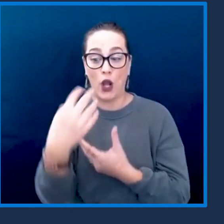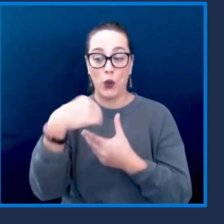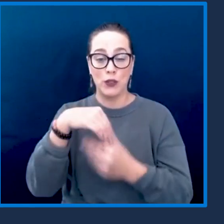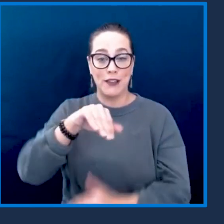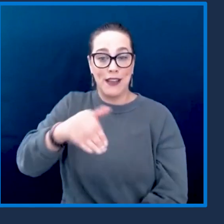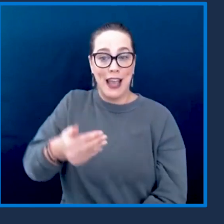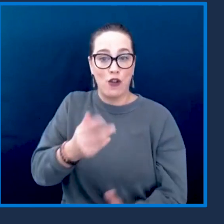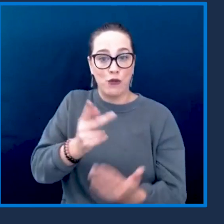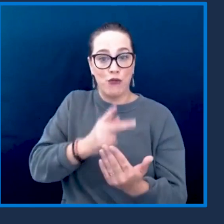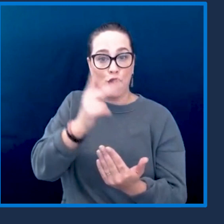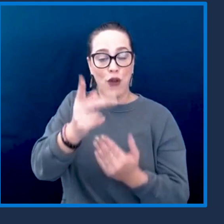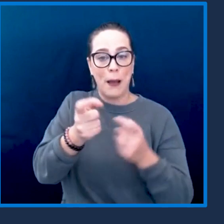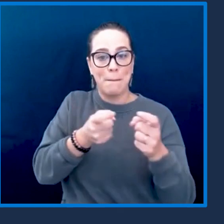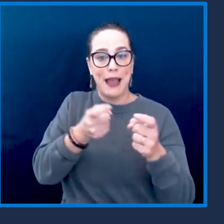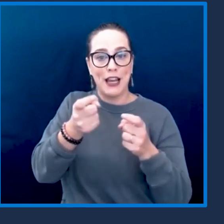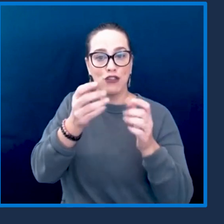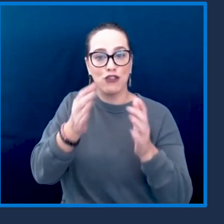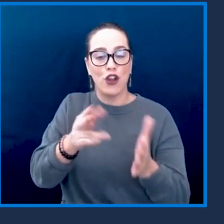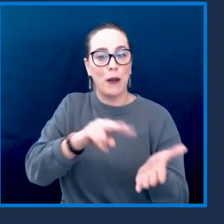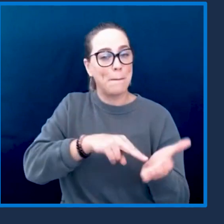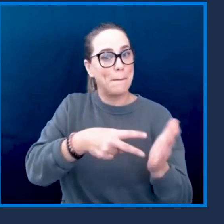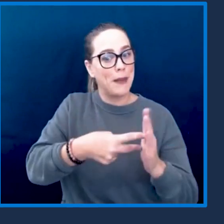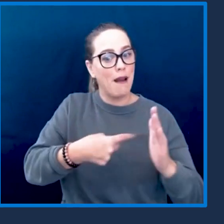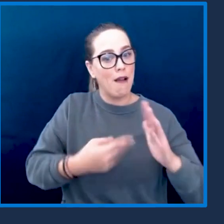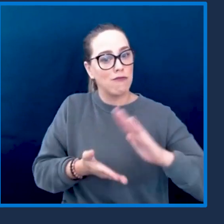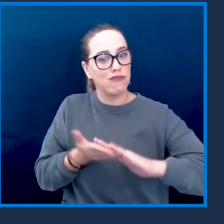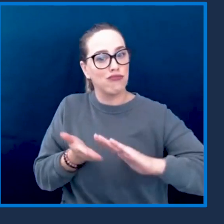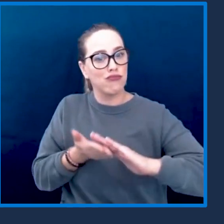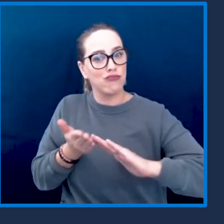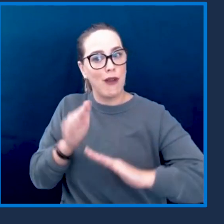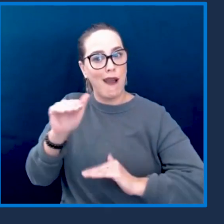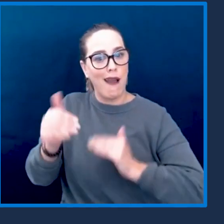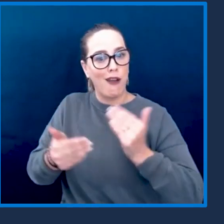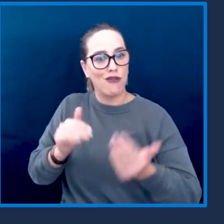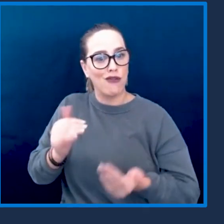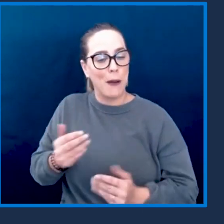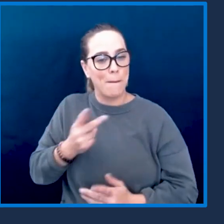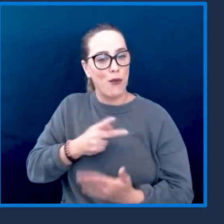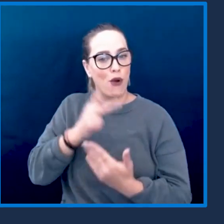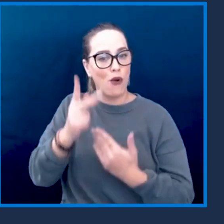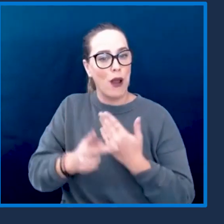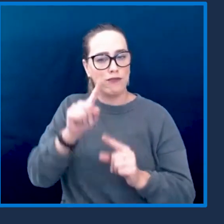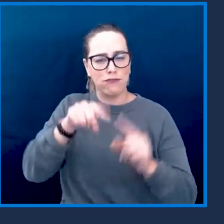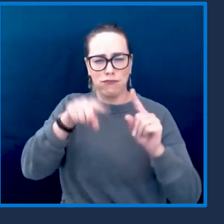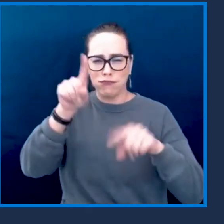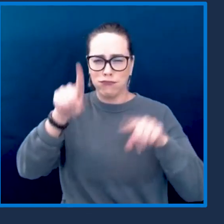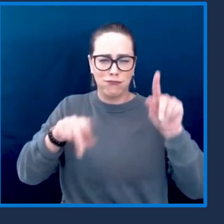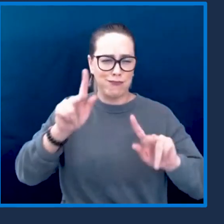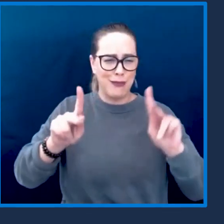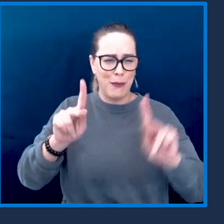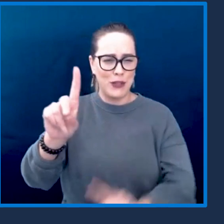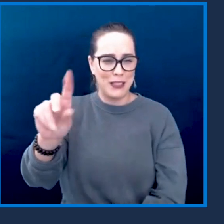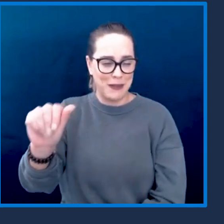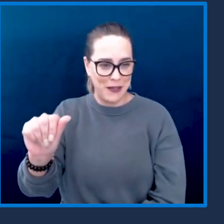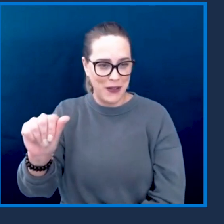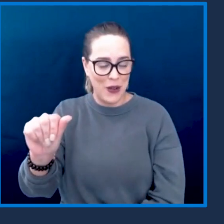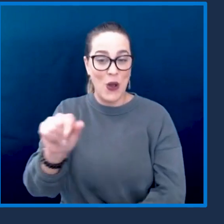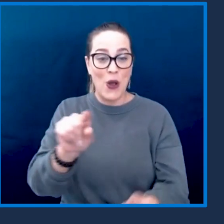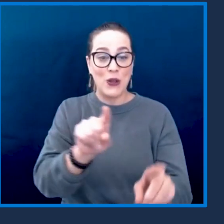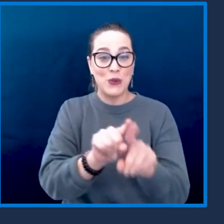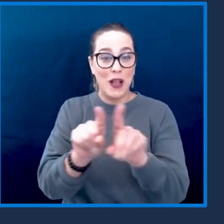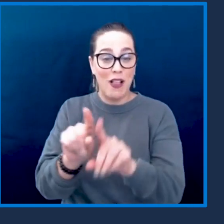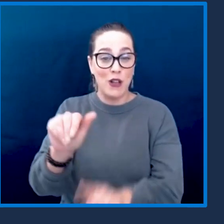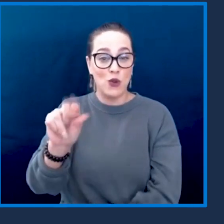manager. What this means is I help run our hiring programs for people with disabilities. This includes our Neurodiversity, formerly